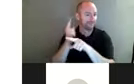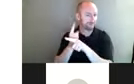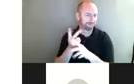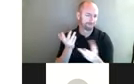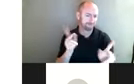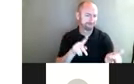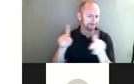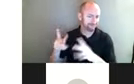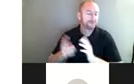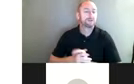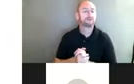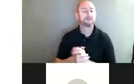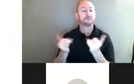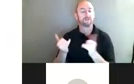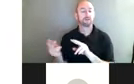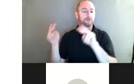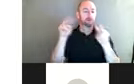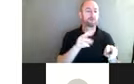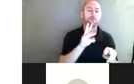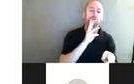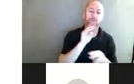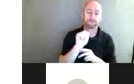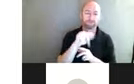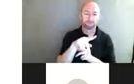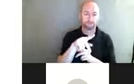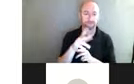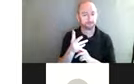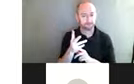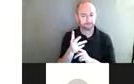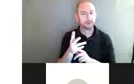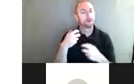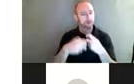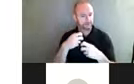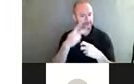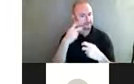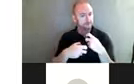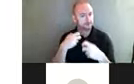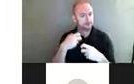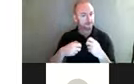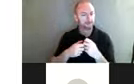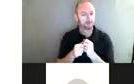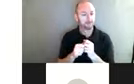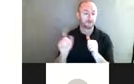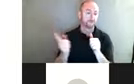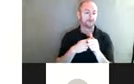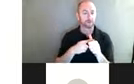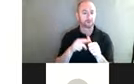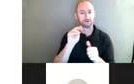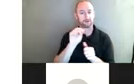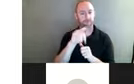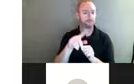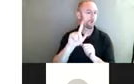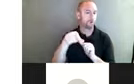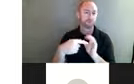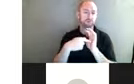So when we go back to our water map, it brings up that problem of the original map was really just showing